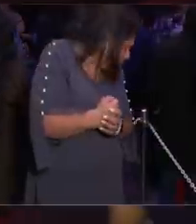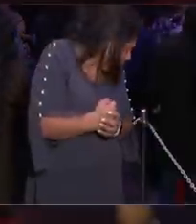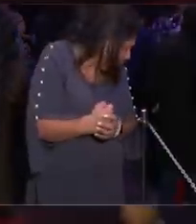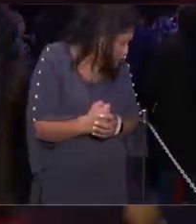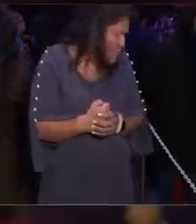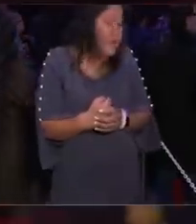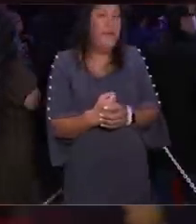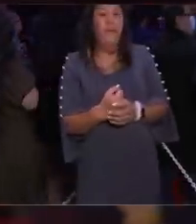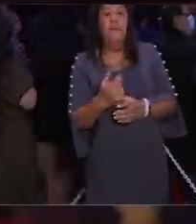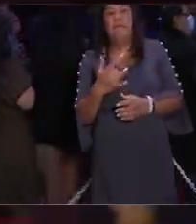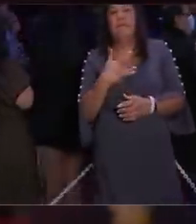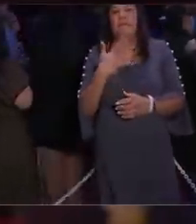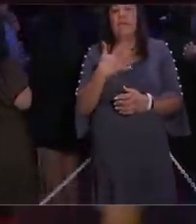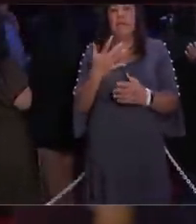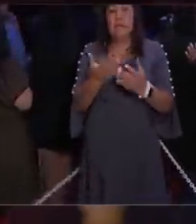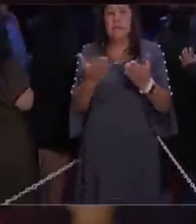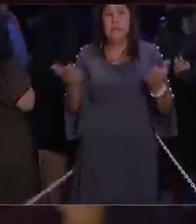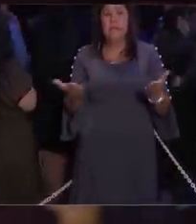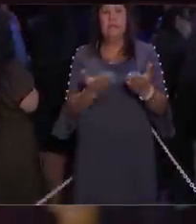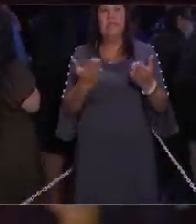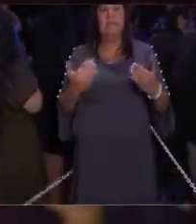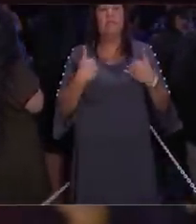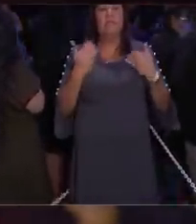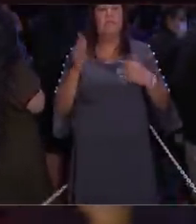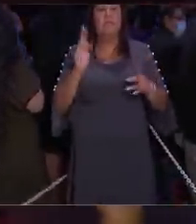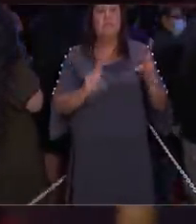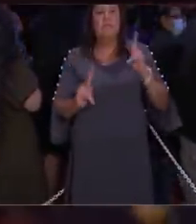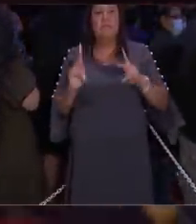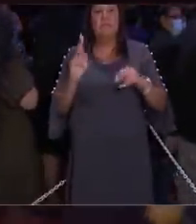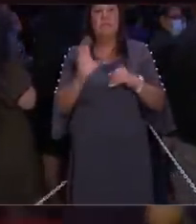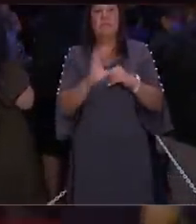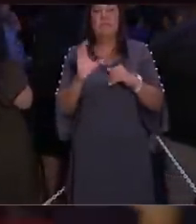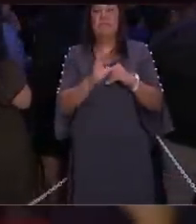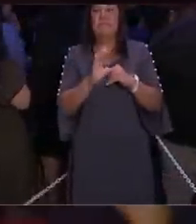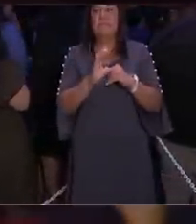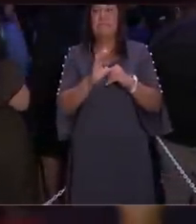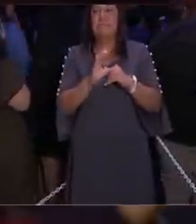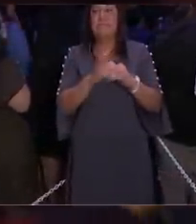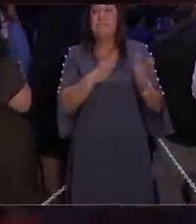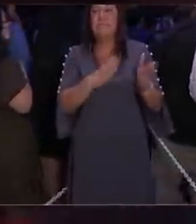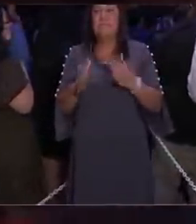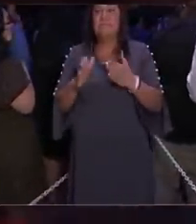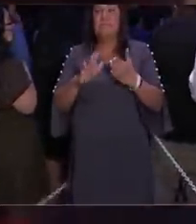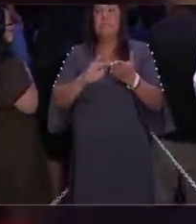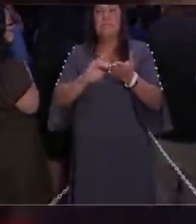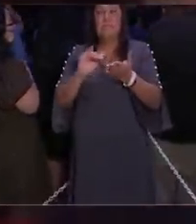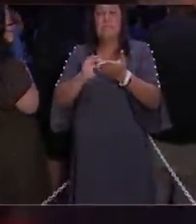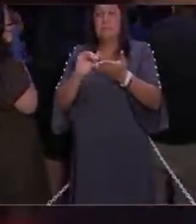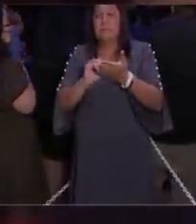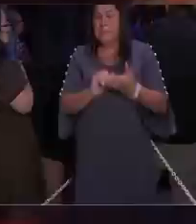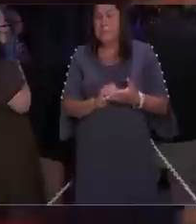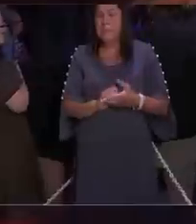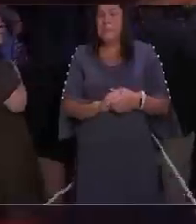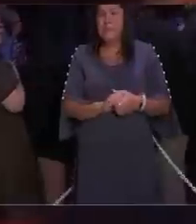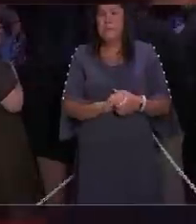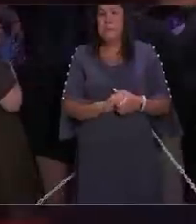we feel in this place. Young people, church, as we prepare to dismiss,